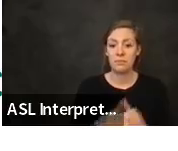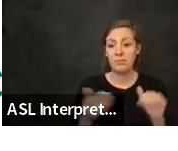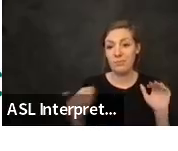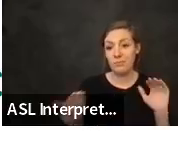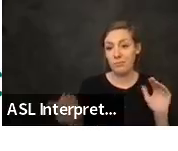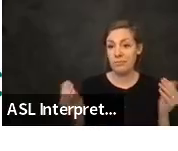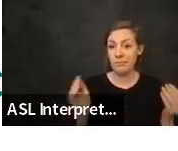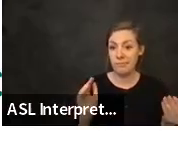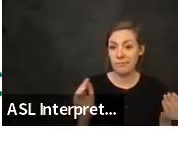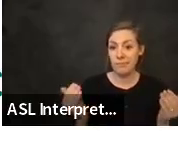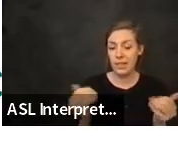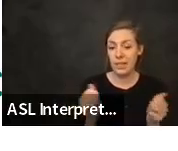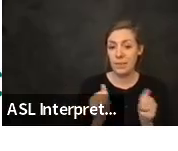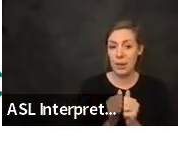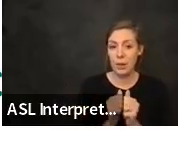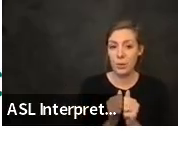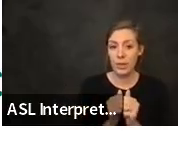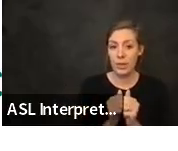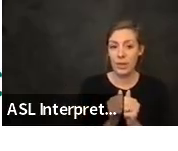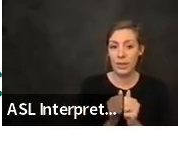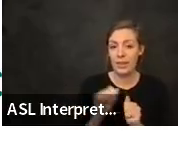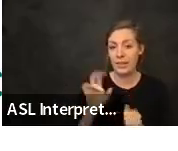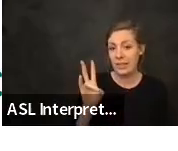compared to